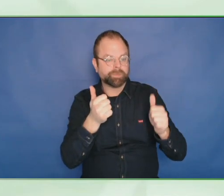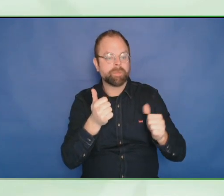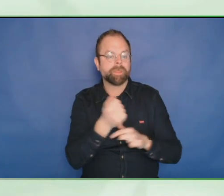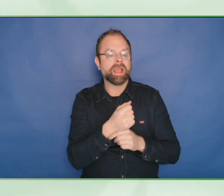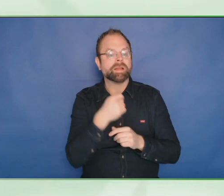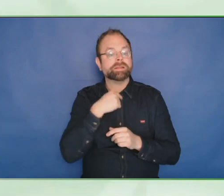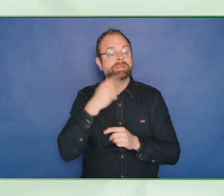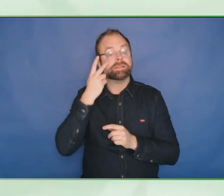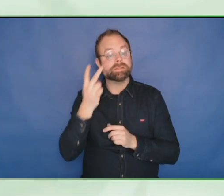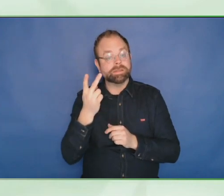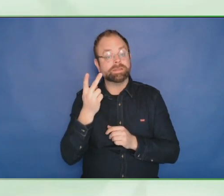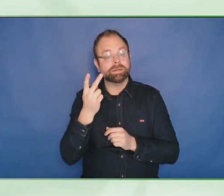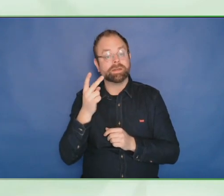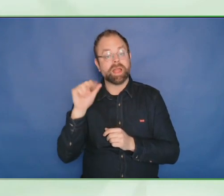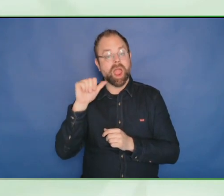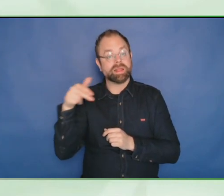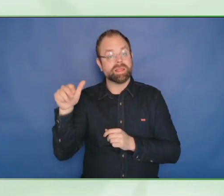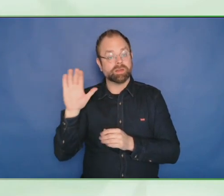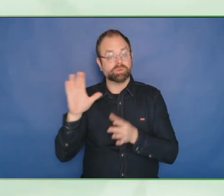other people started seeing you?